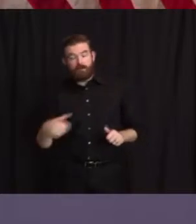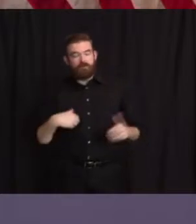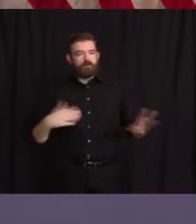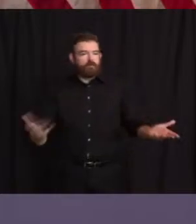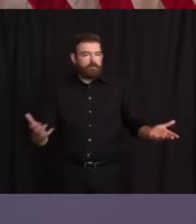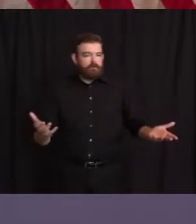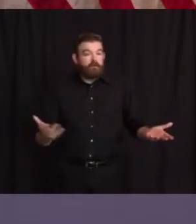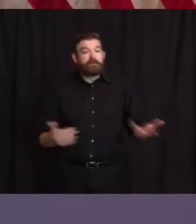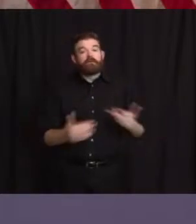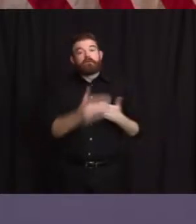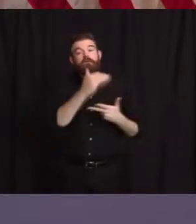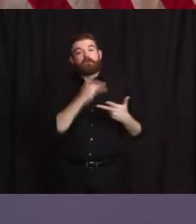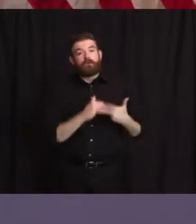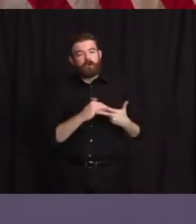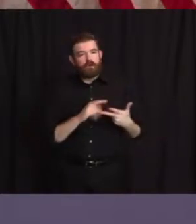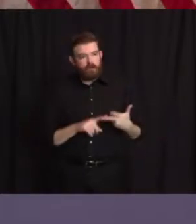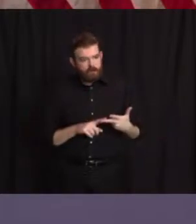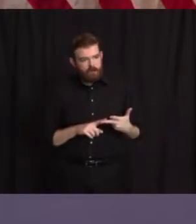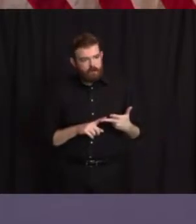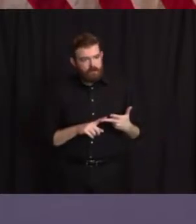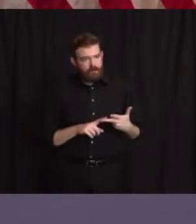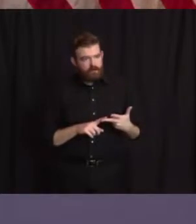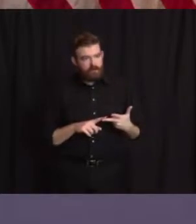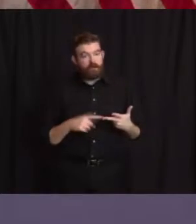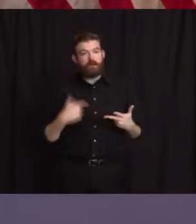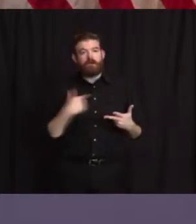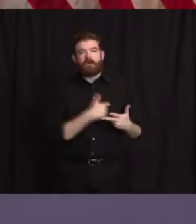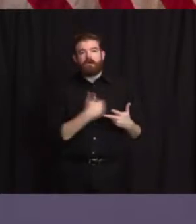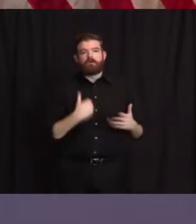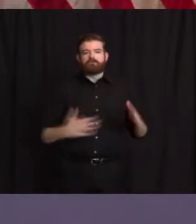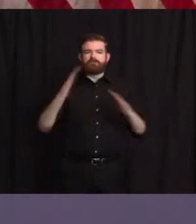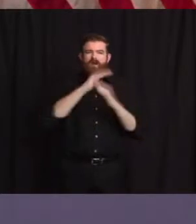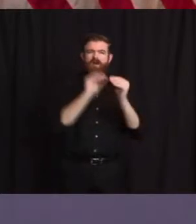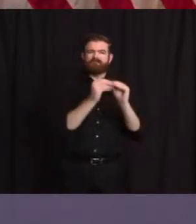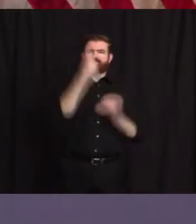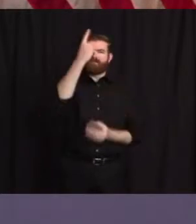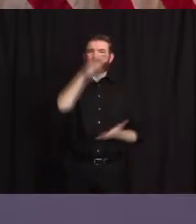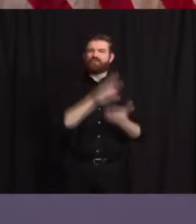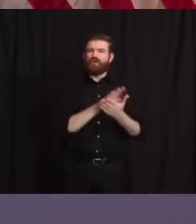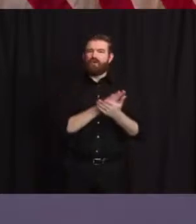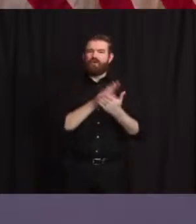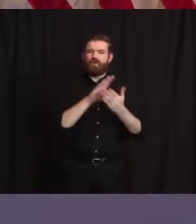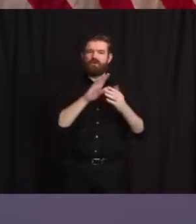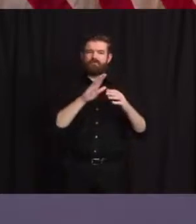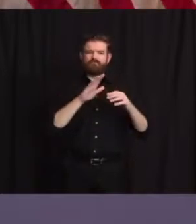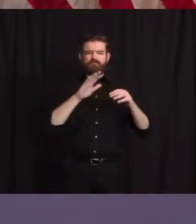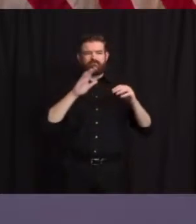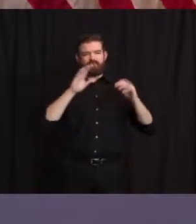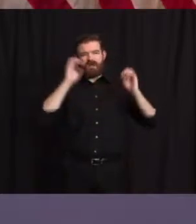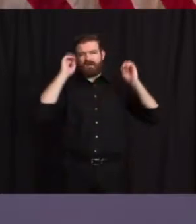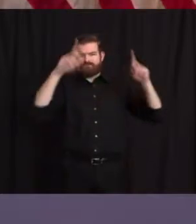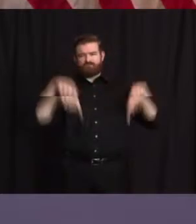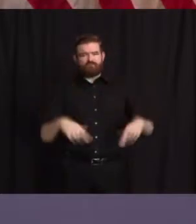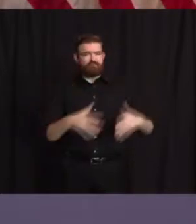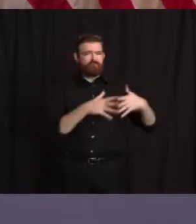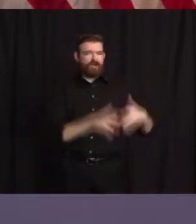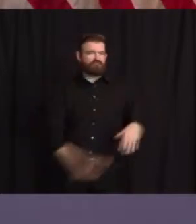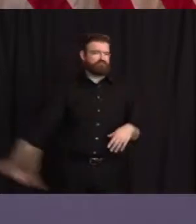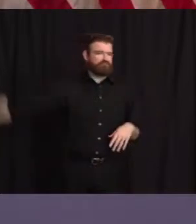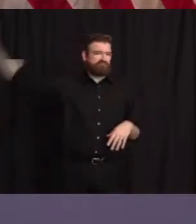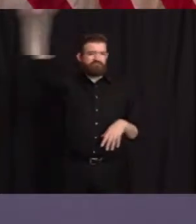other than we have the #1 public education system in America. I want it to stay that way, and that cancer research center is going to be a game